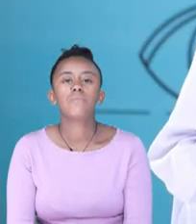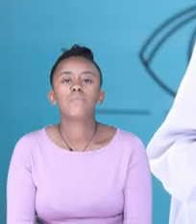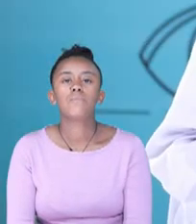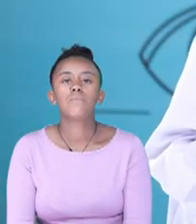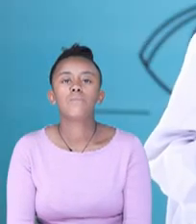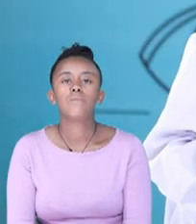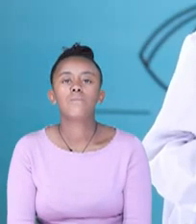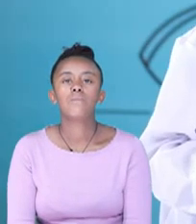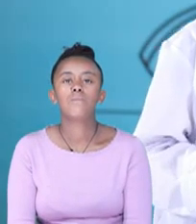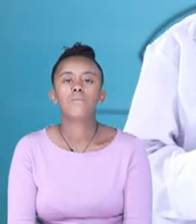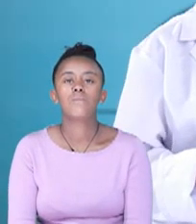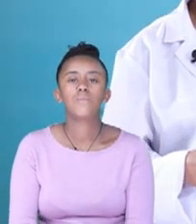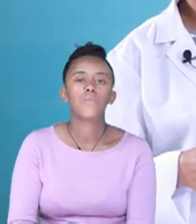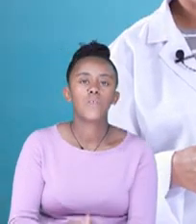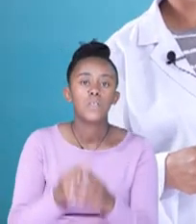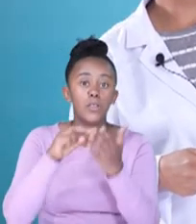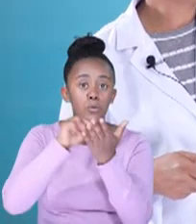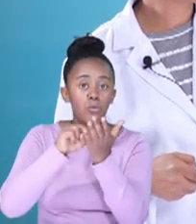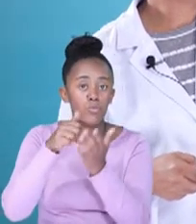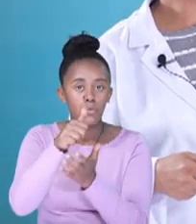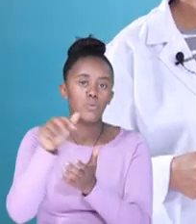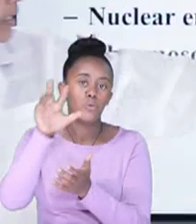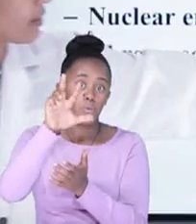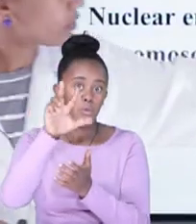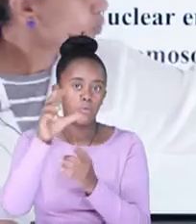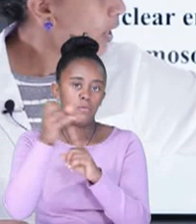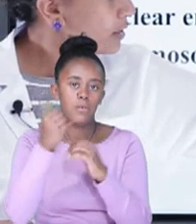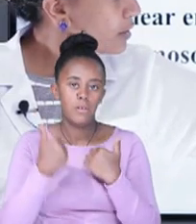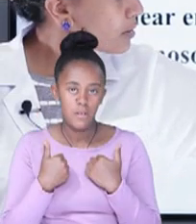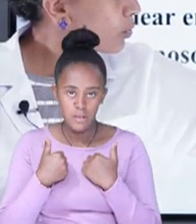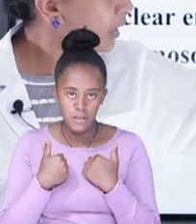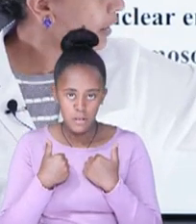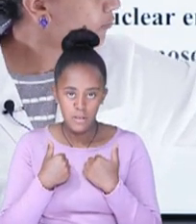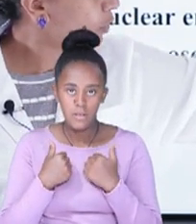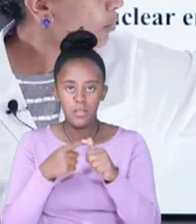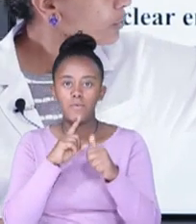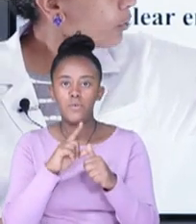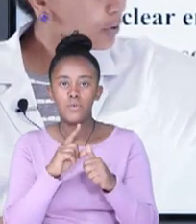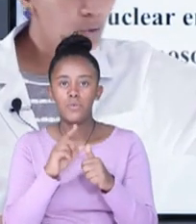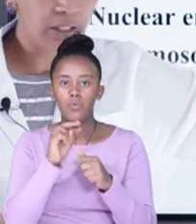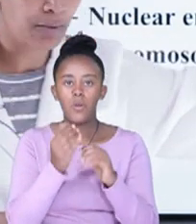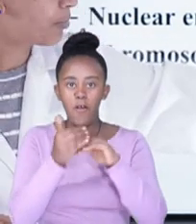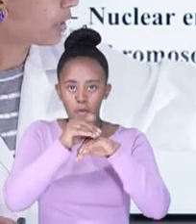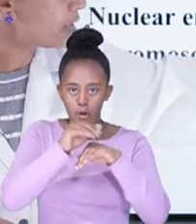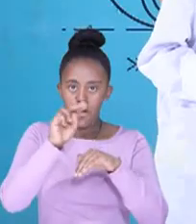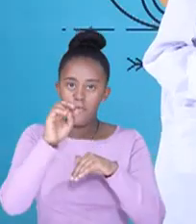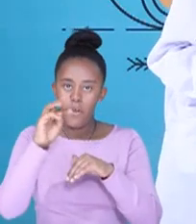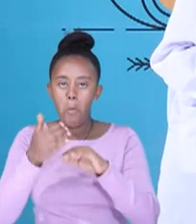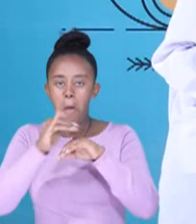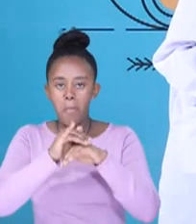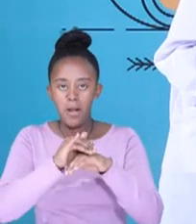has three components. It has three components. The first one is nuclear envelope or nuclear